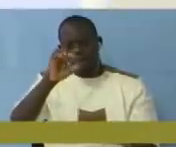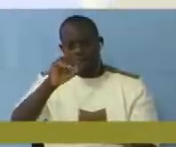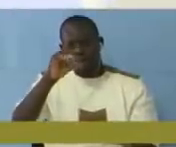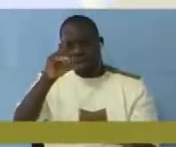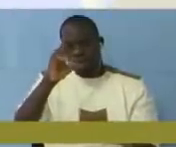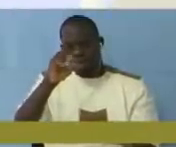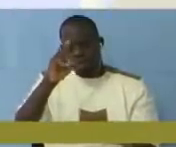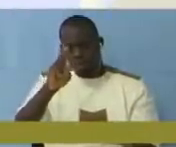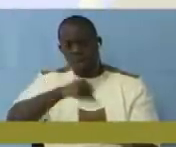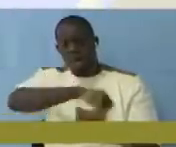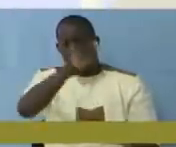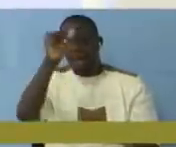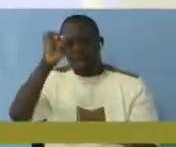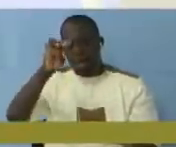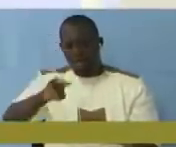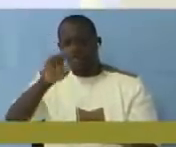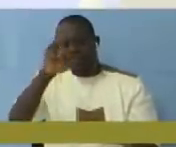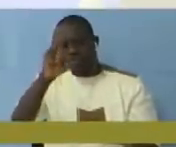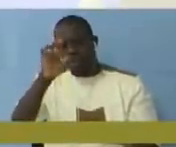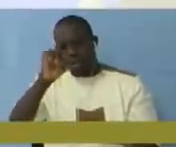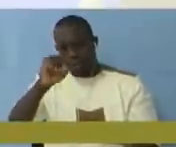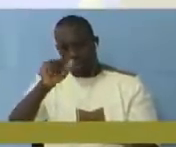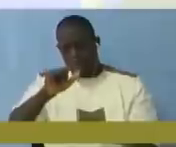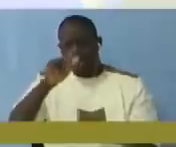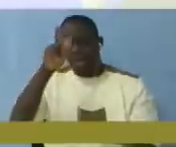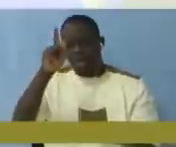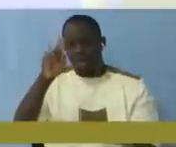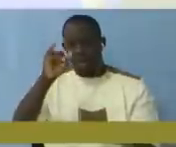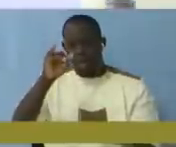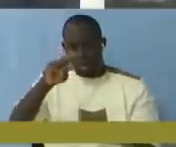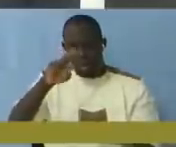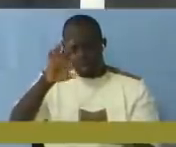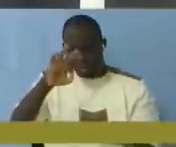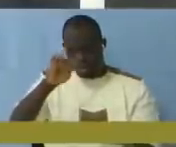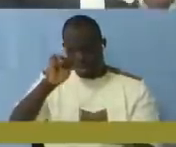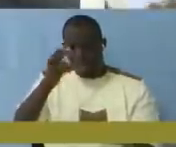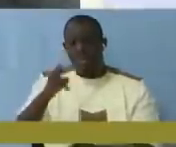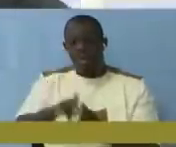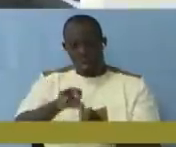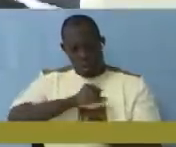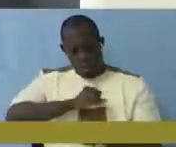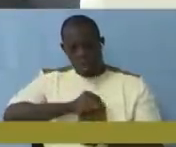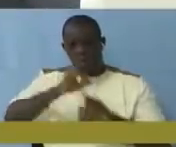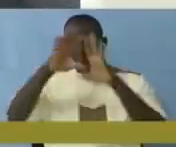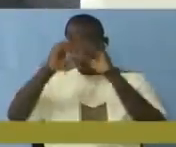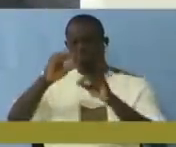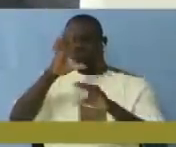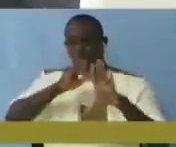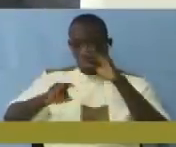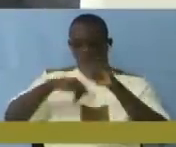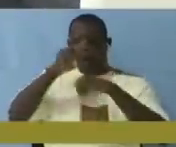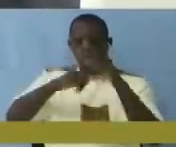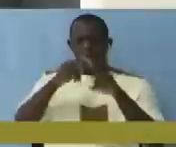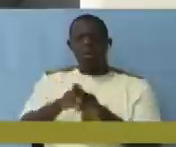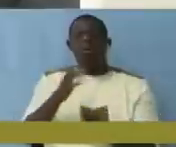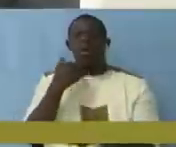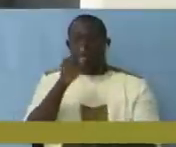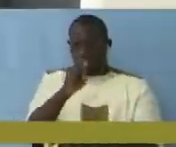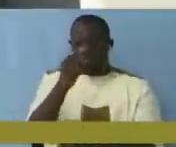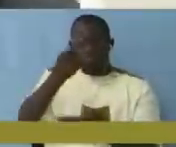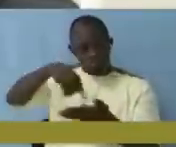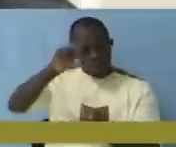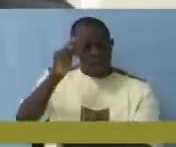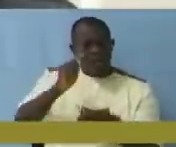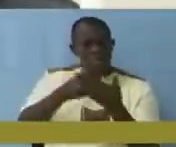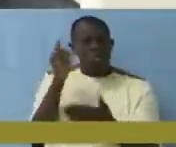Kinte. That's Salman's department he's talking about. That's his department. Definitely he has. Would that be correct? That's his department. Would